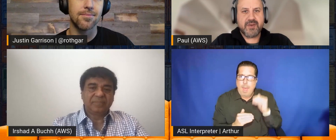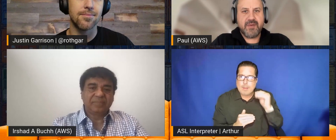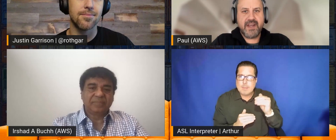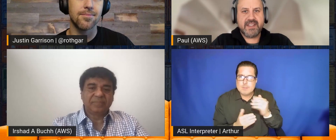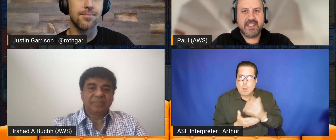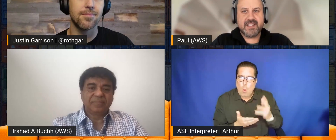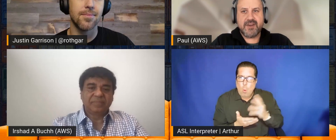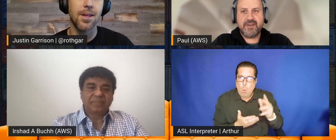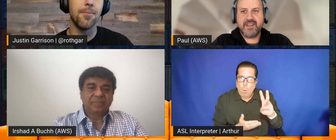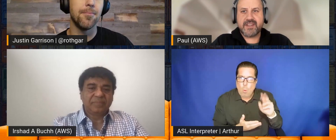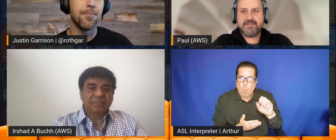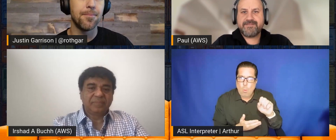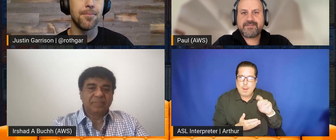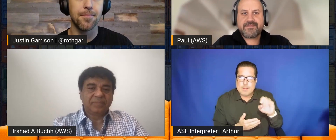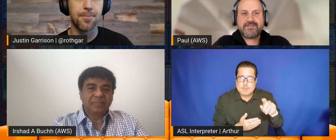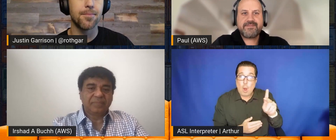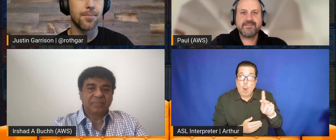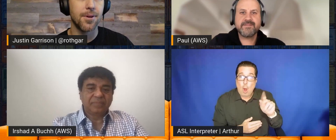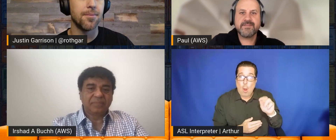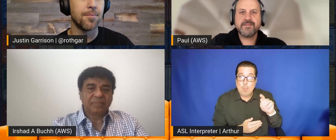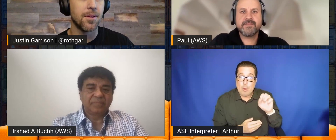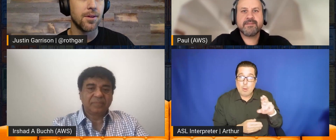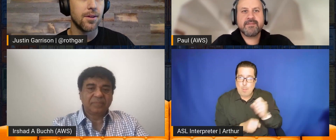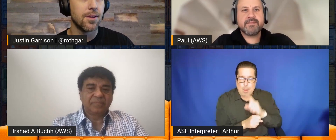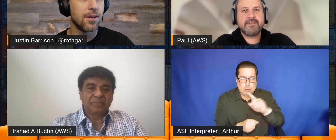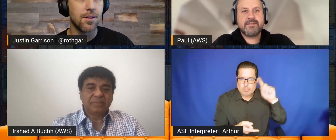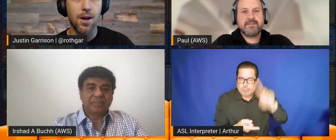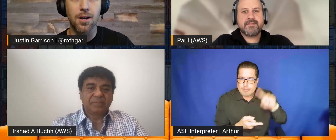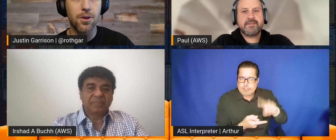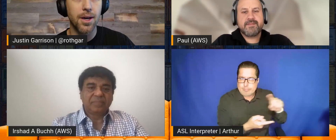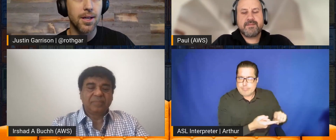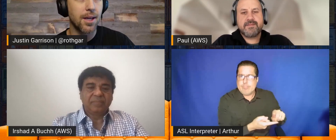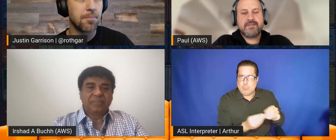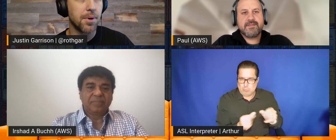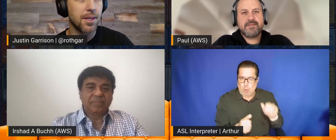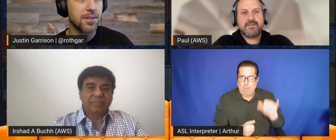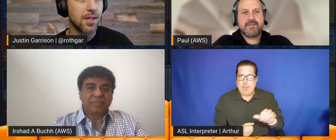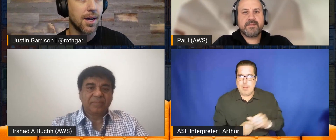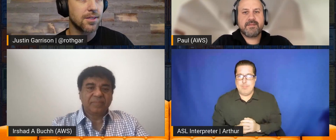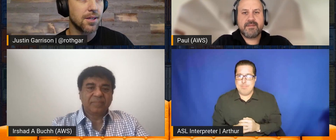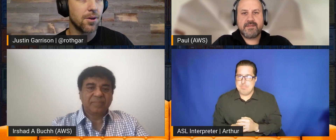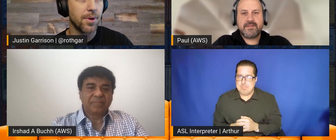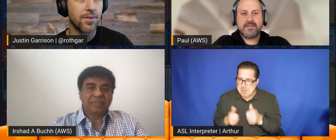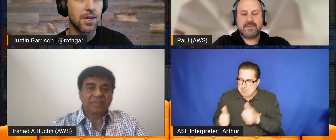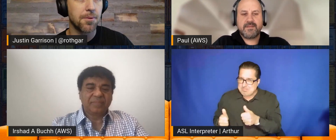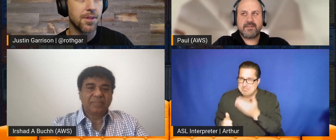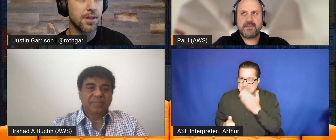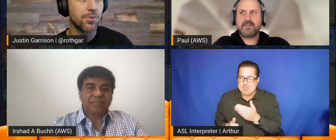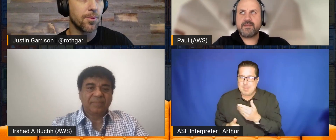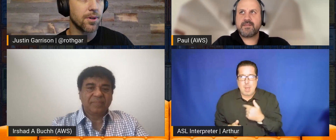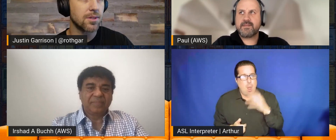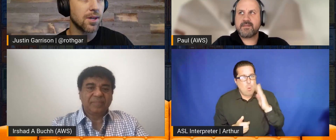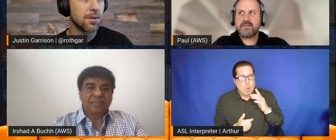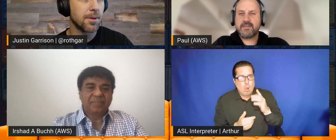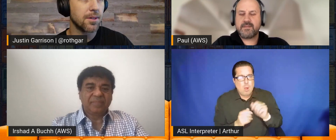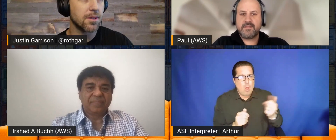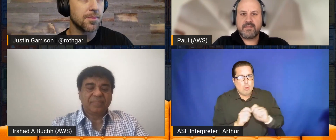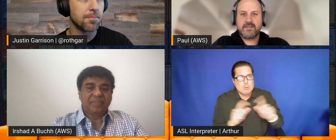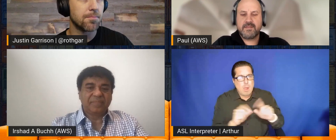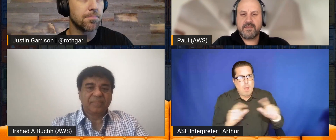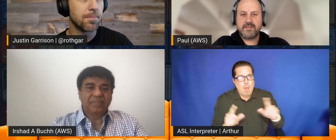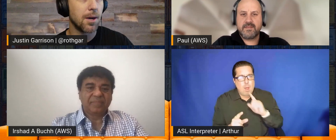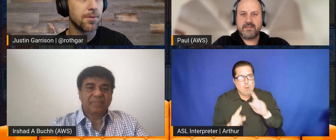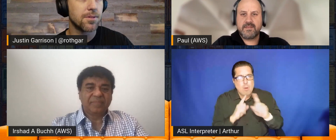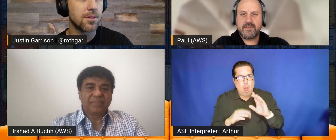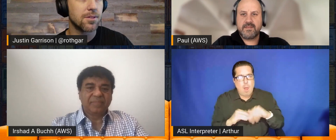Karpenter is a great way to solve this. Yeah. I'll go ahead and bring in the slides because I know we have a couple things we wanted to talk about. So